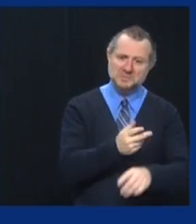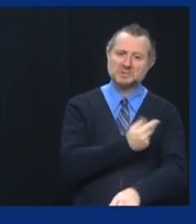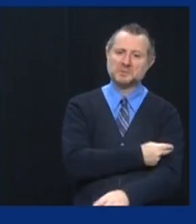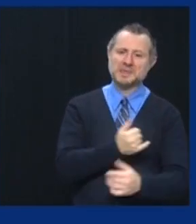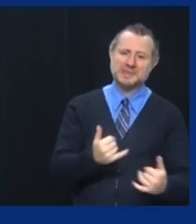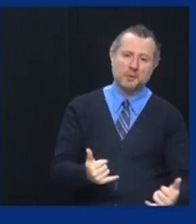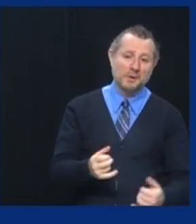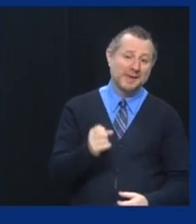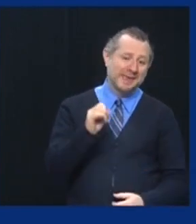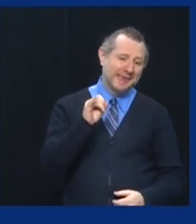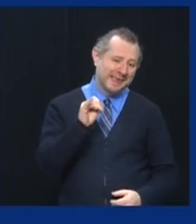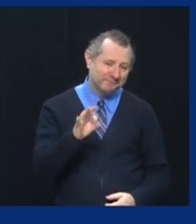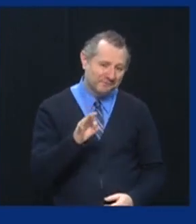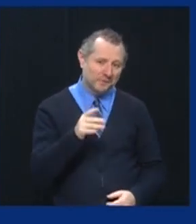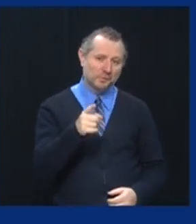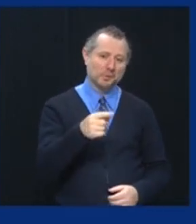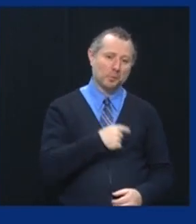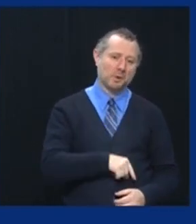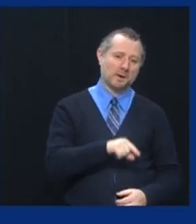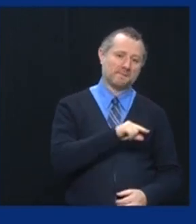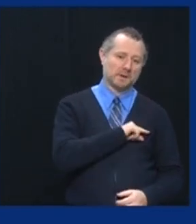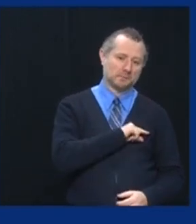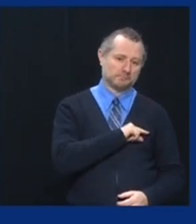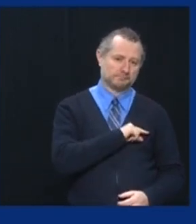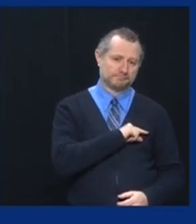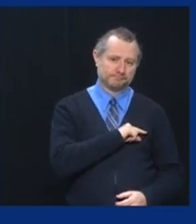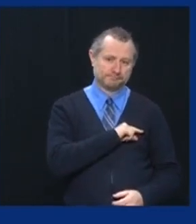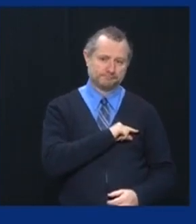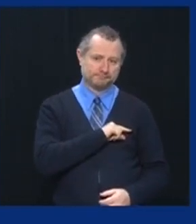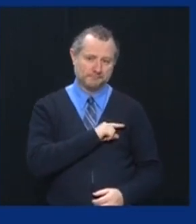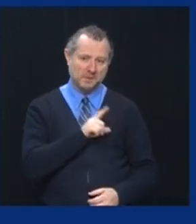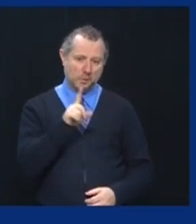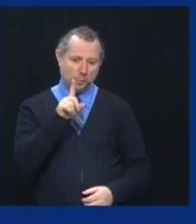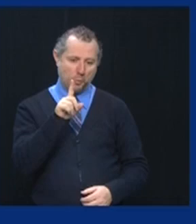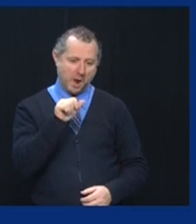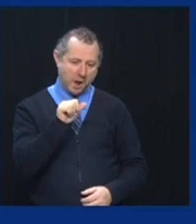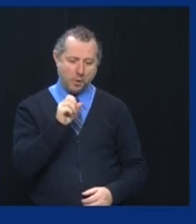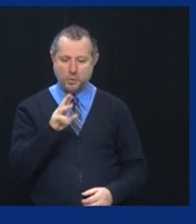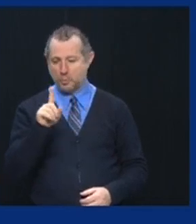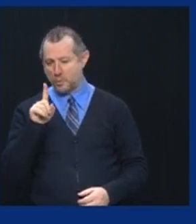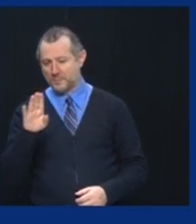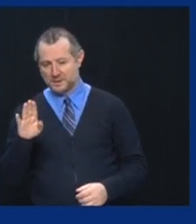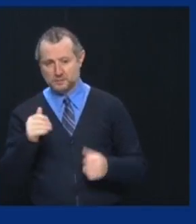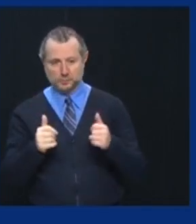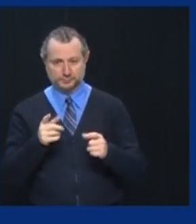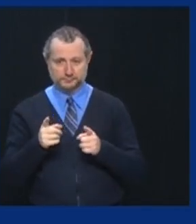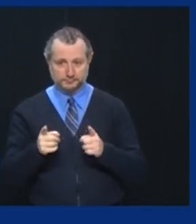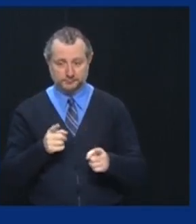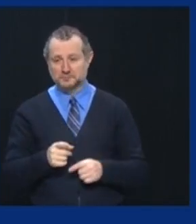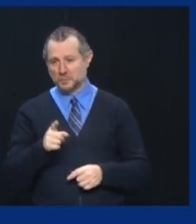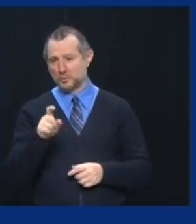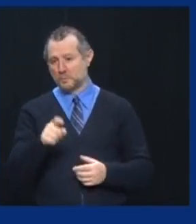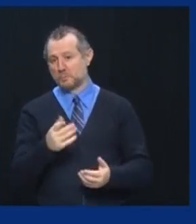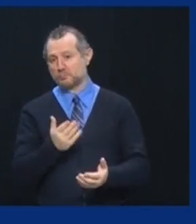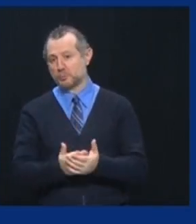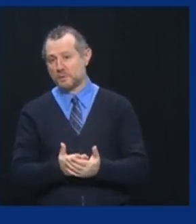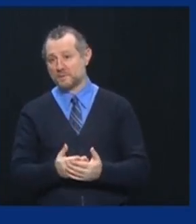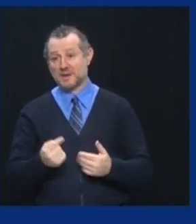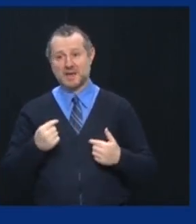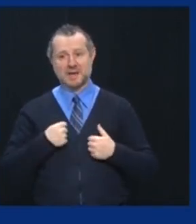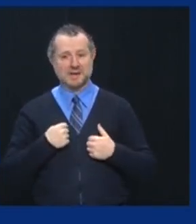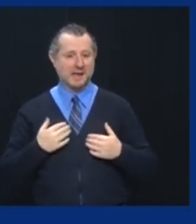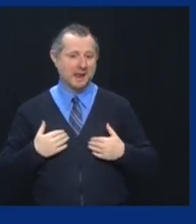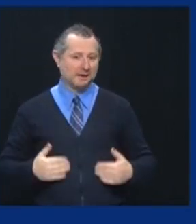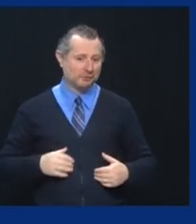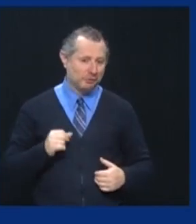Now, you'd have to go there and prove that you are a healthcare worker, EMS, EMT,